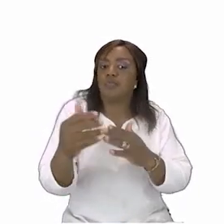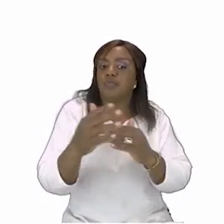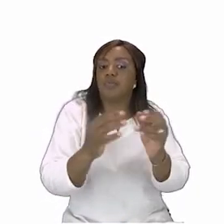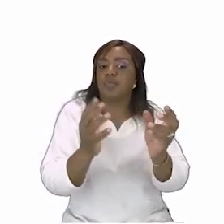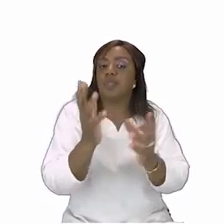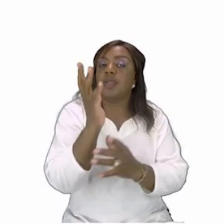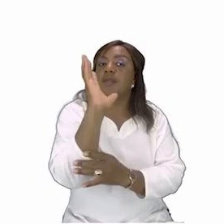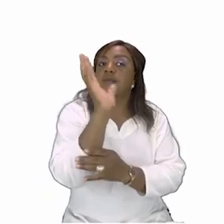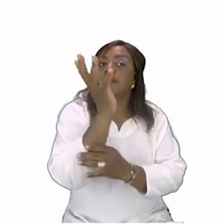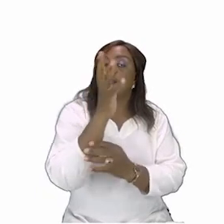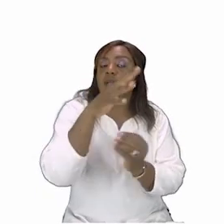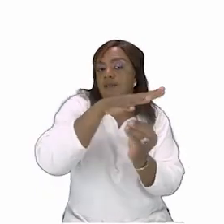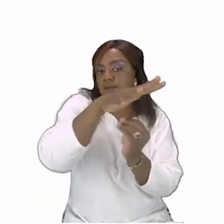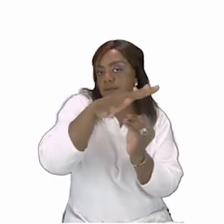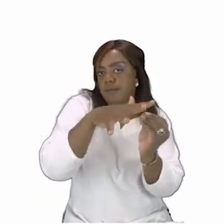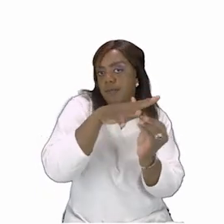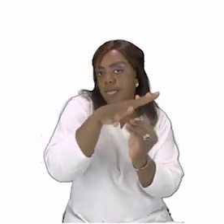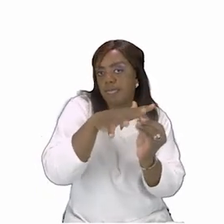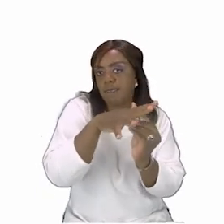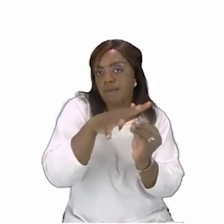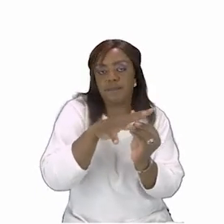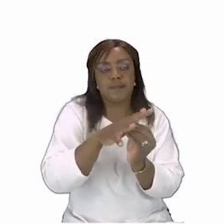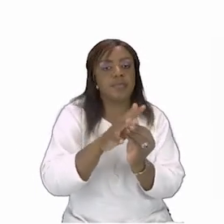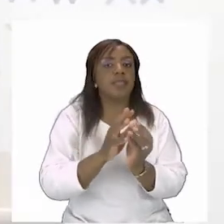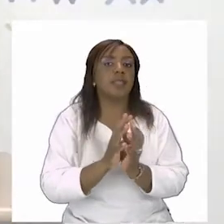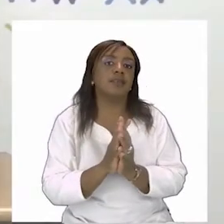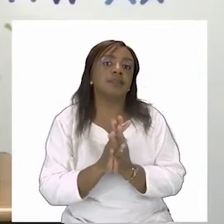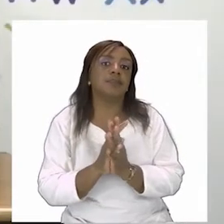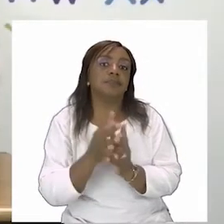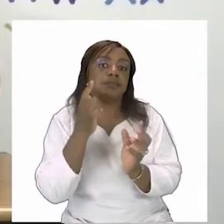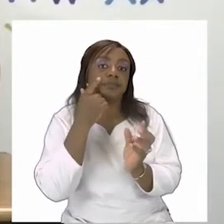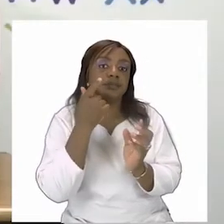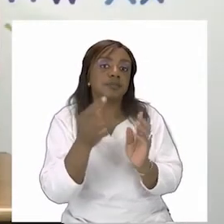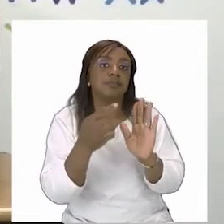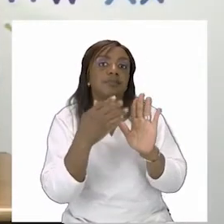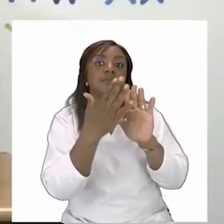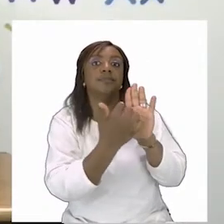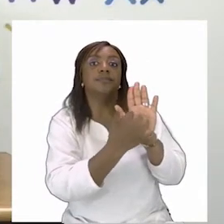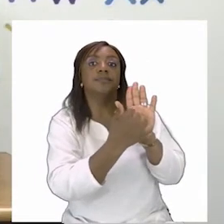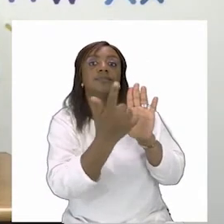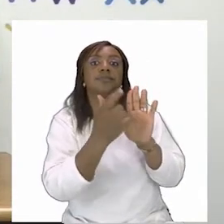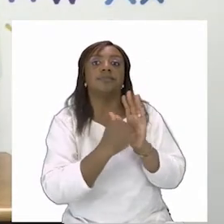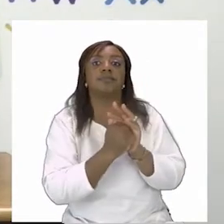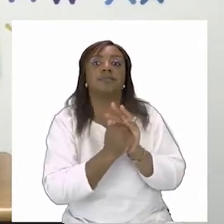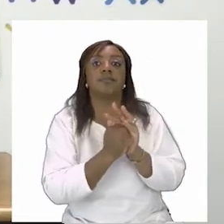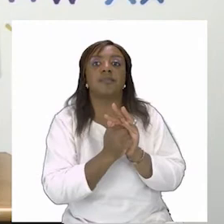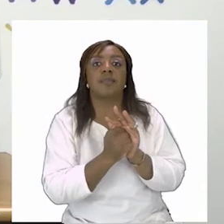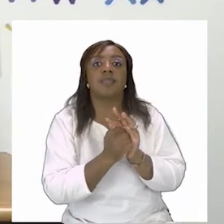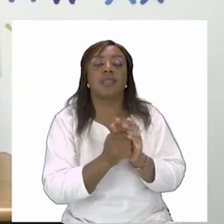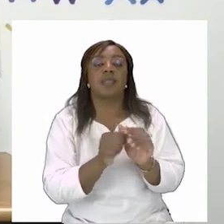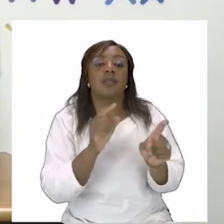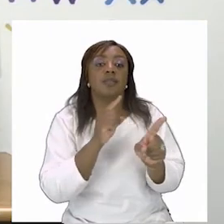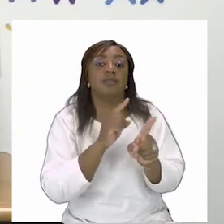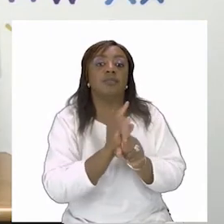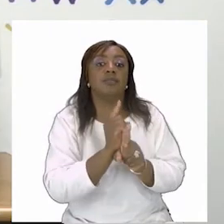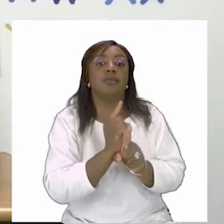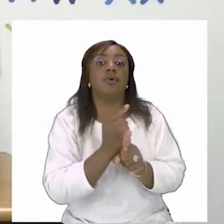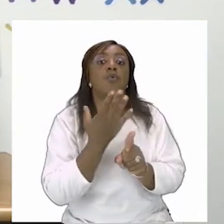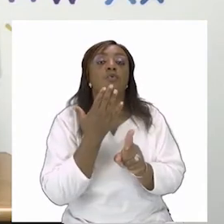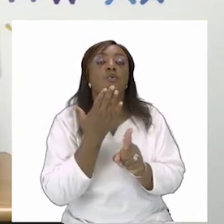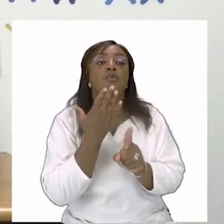it with me. So let's take a look at the board. So the first people that are